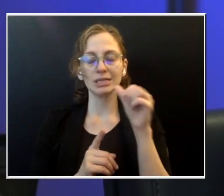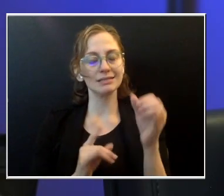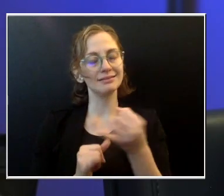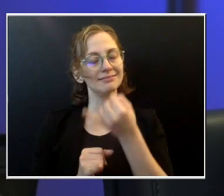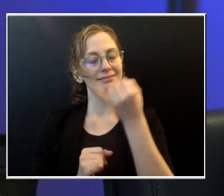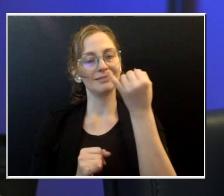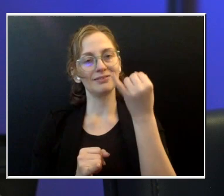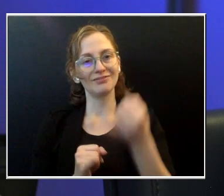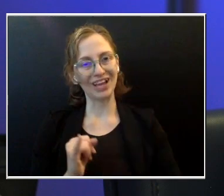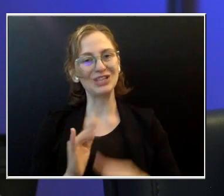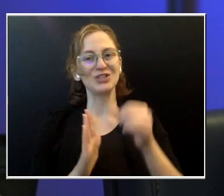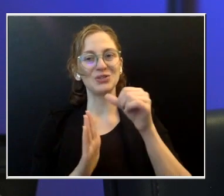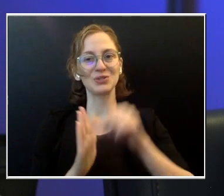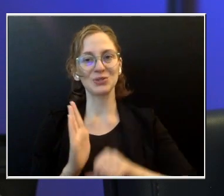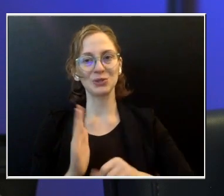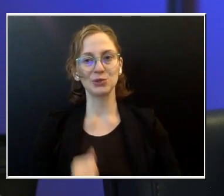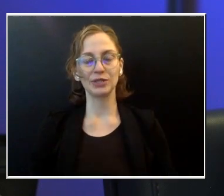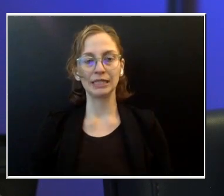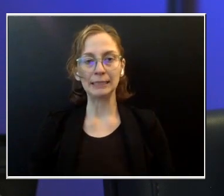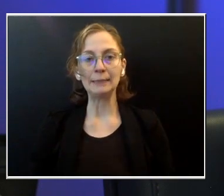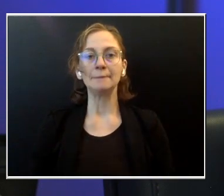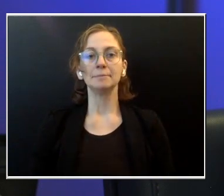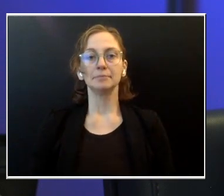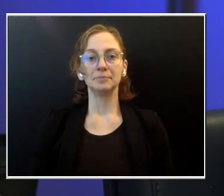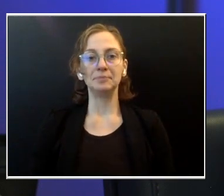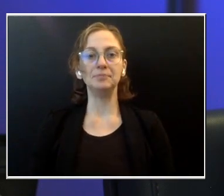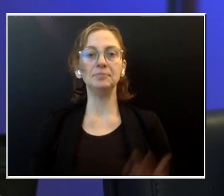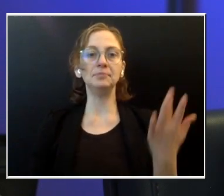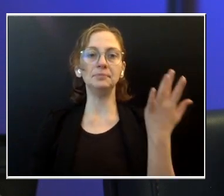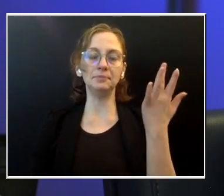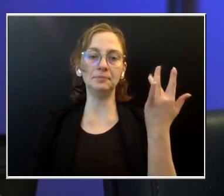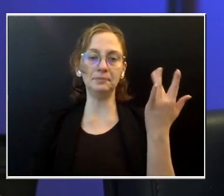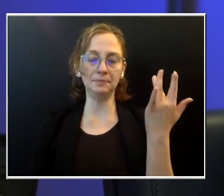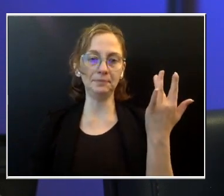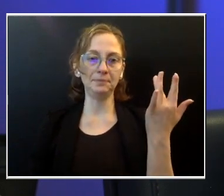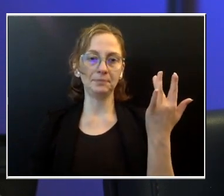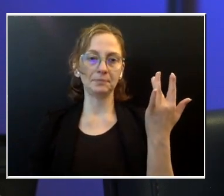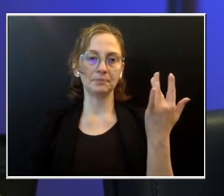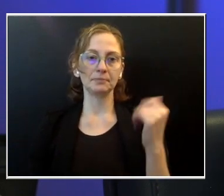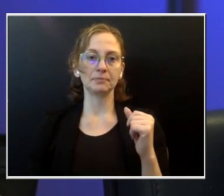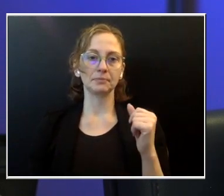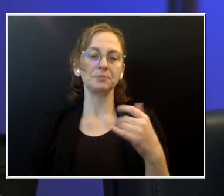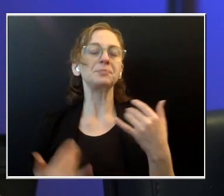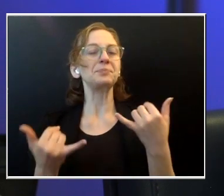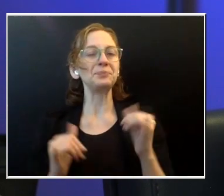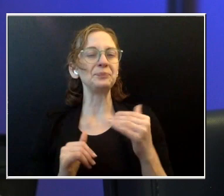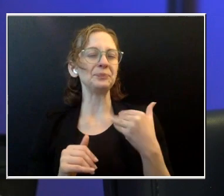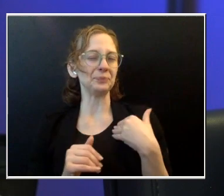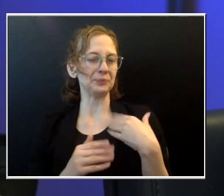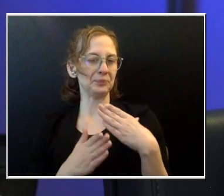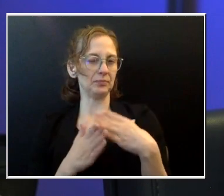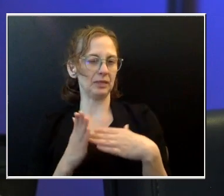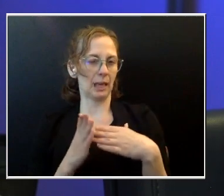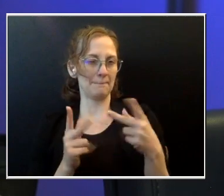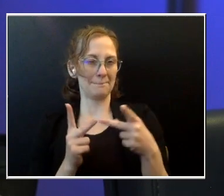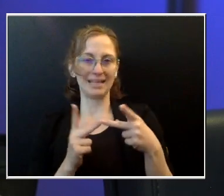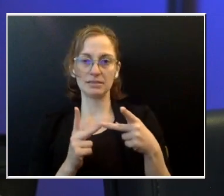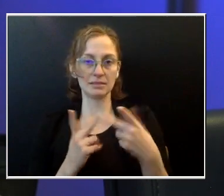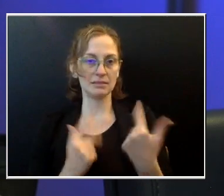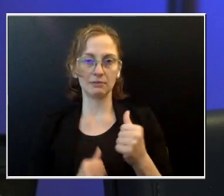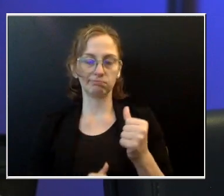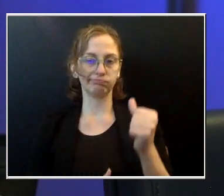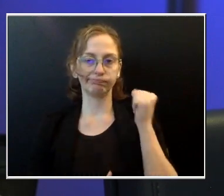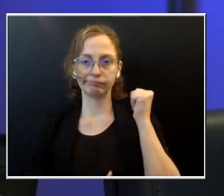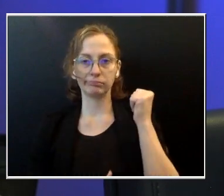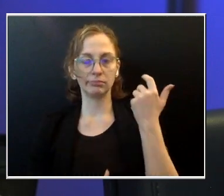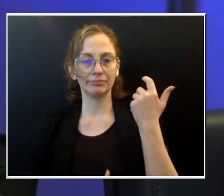that I needed, because I still had some places that would not hold. Dr.